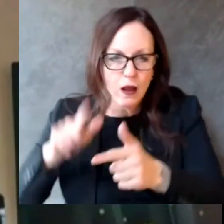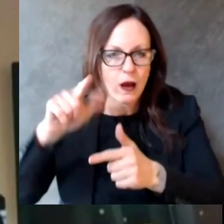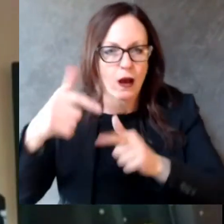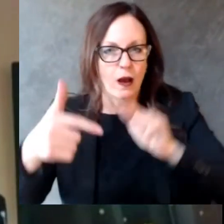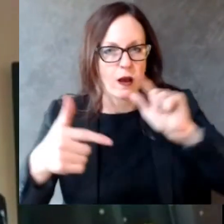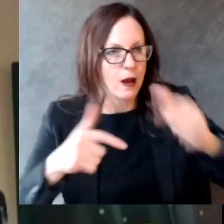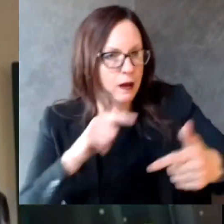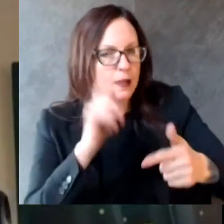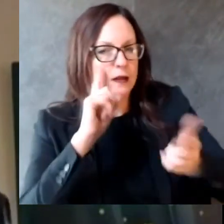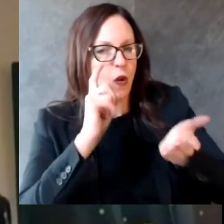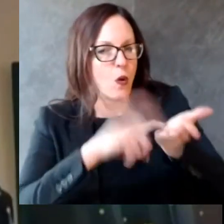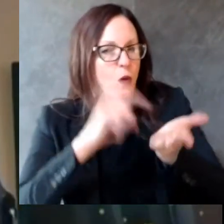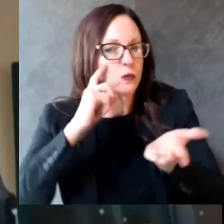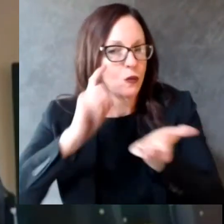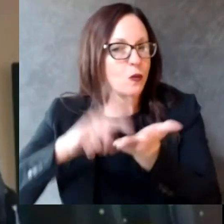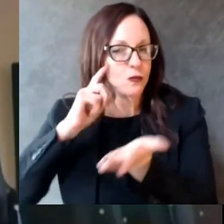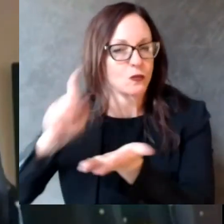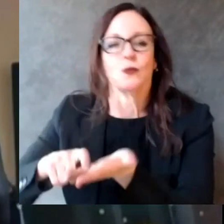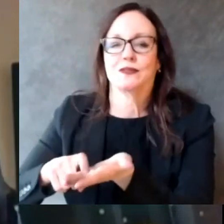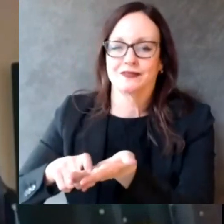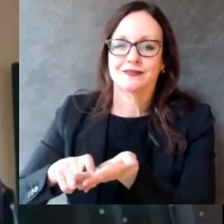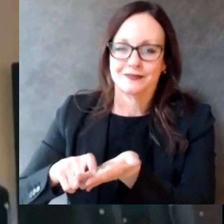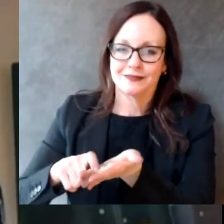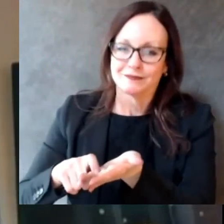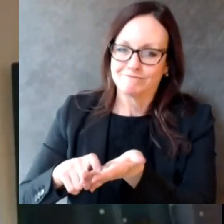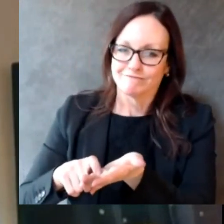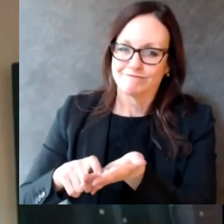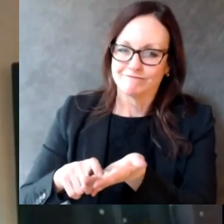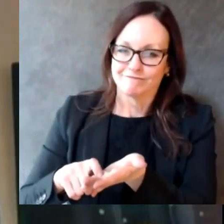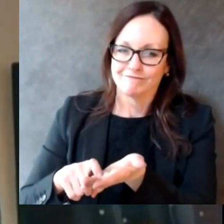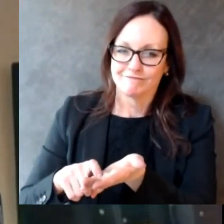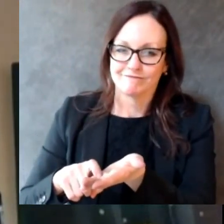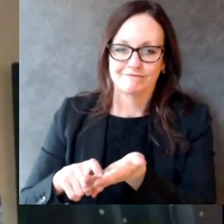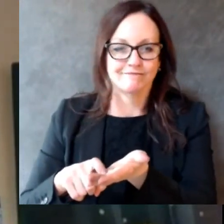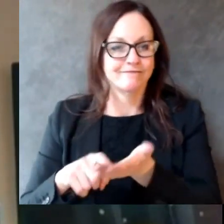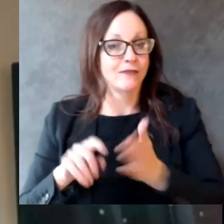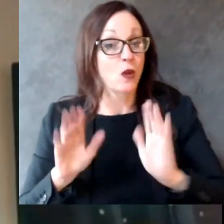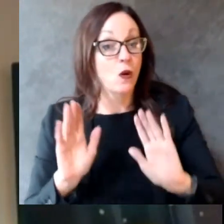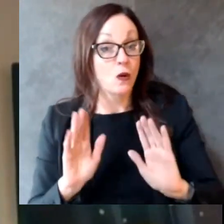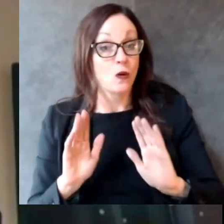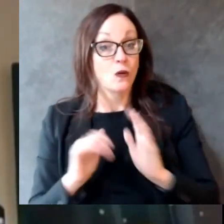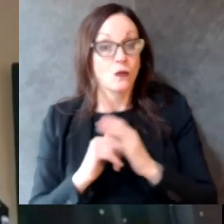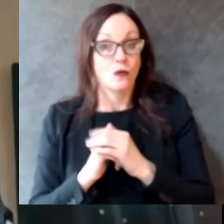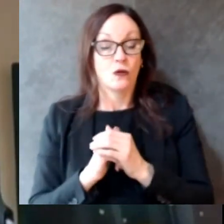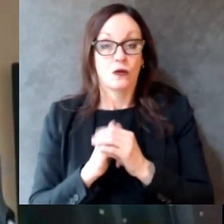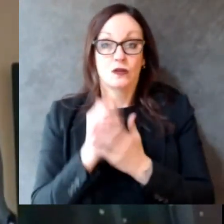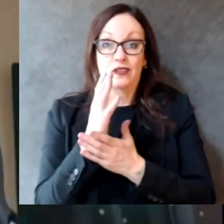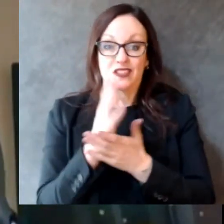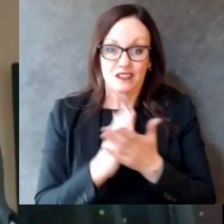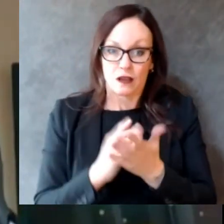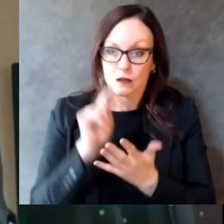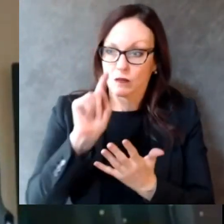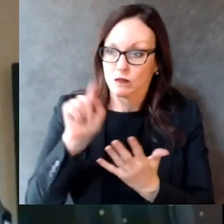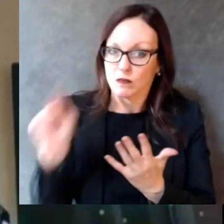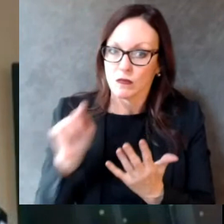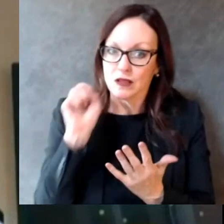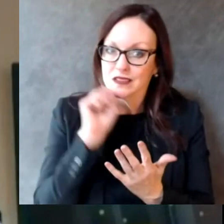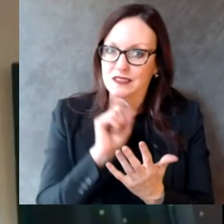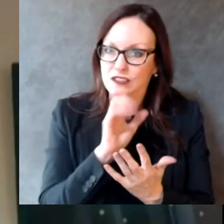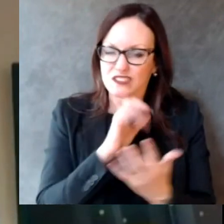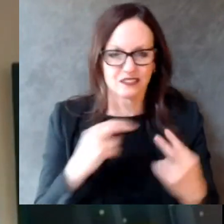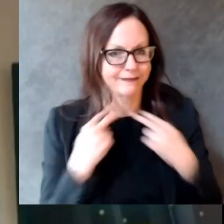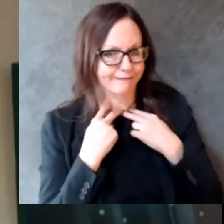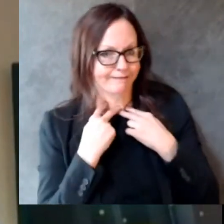accessible to people. I continue to hear stories of people who are frustrated with online appointment